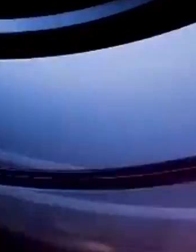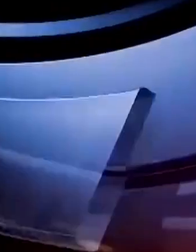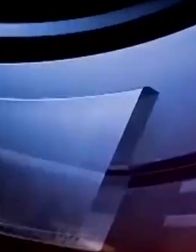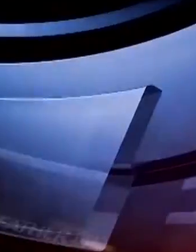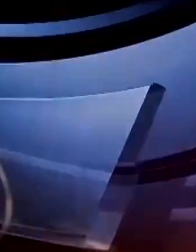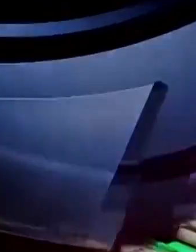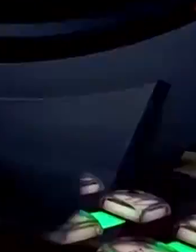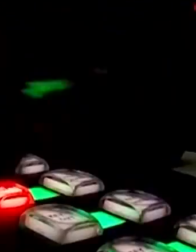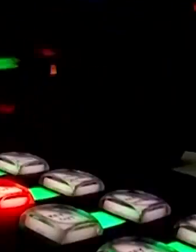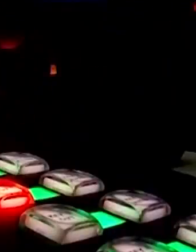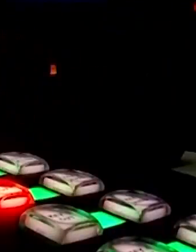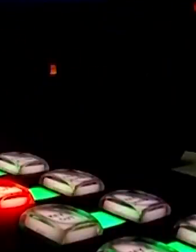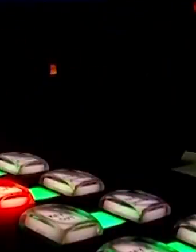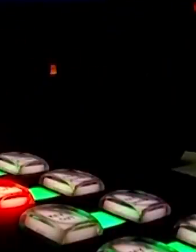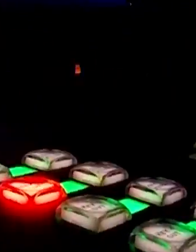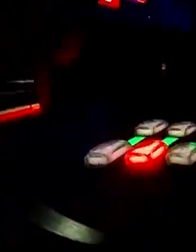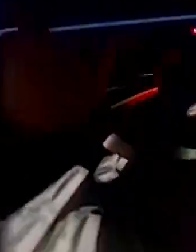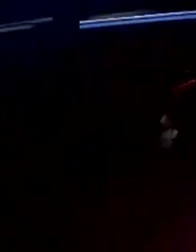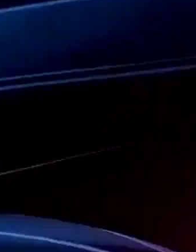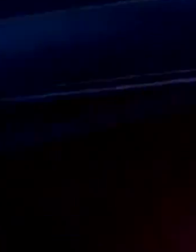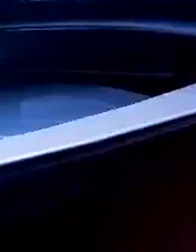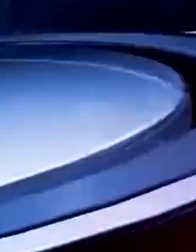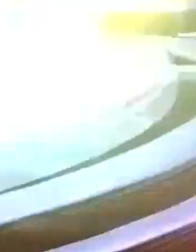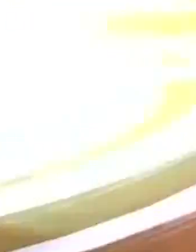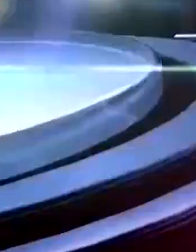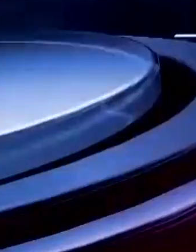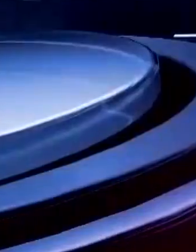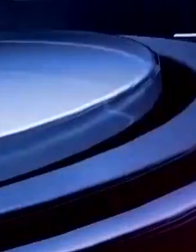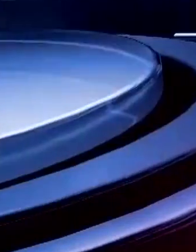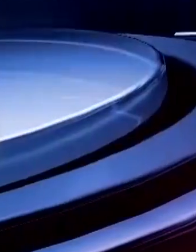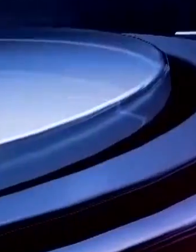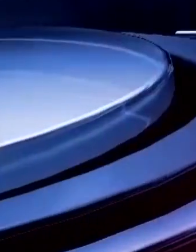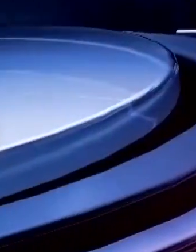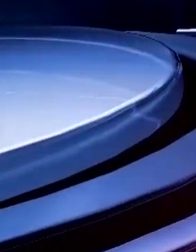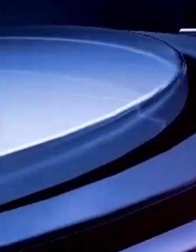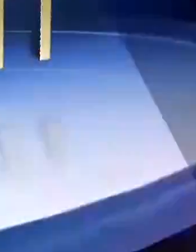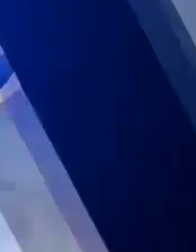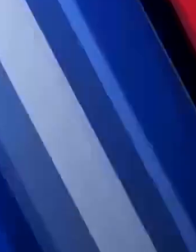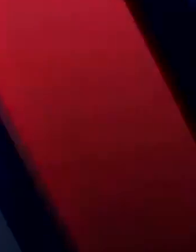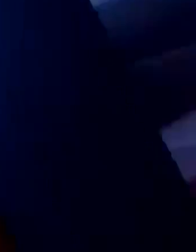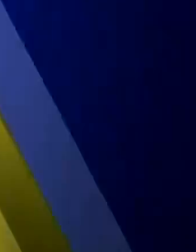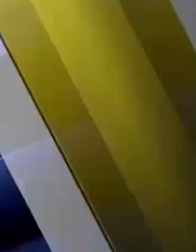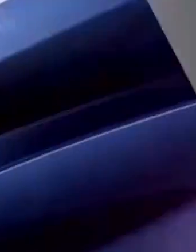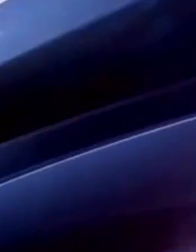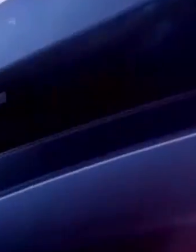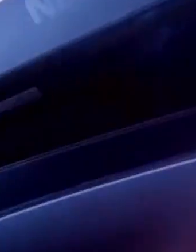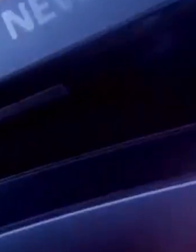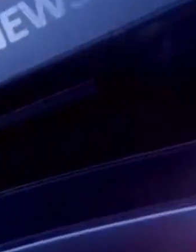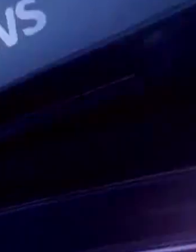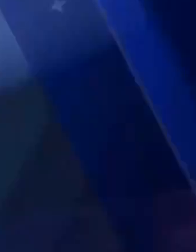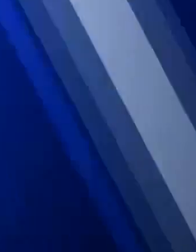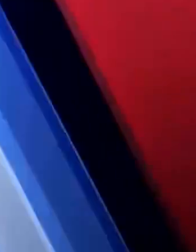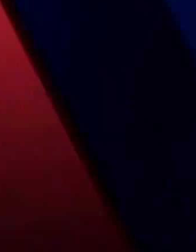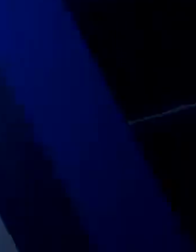Broadcasting from our studios in the Pine St. Michael, this is CBC News Night, starting now.